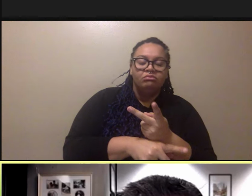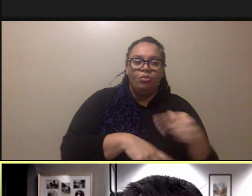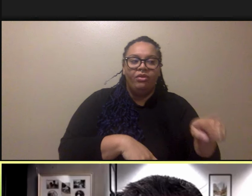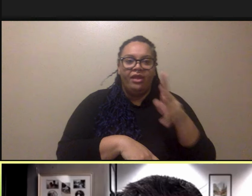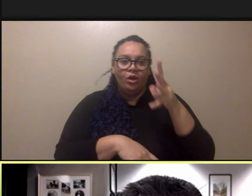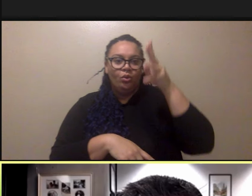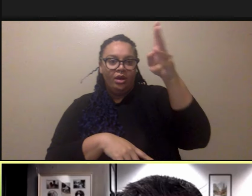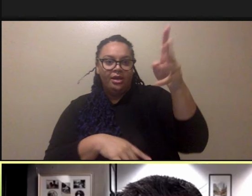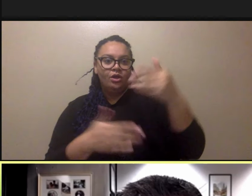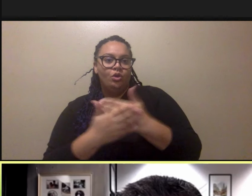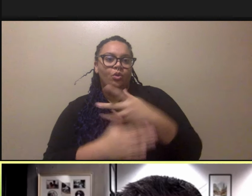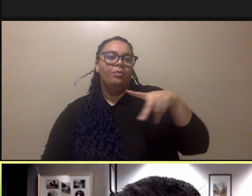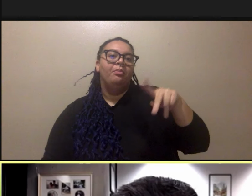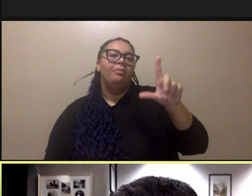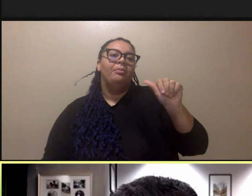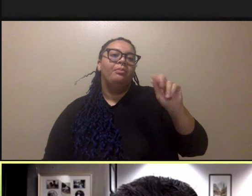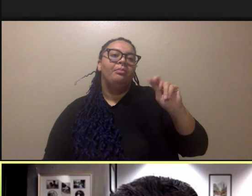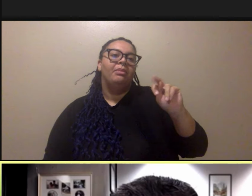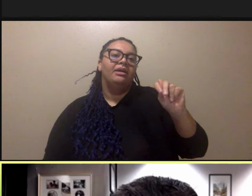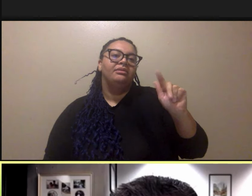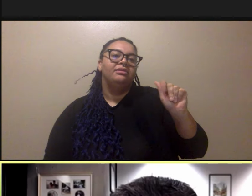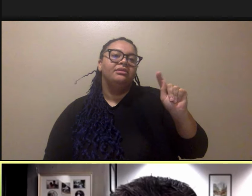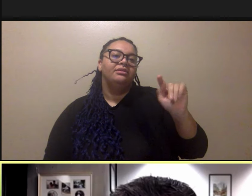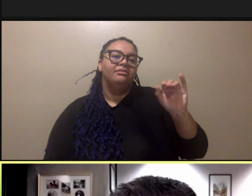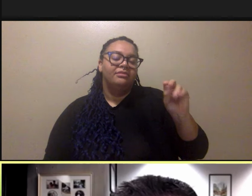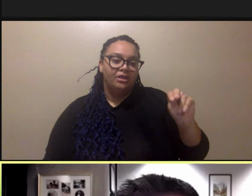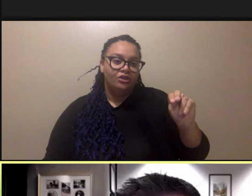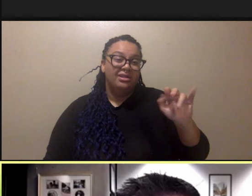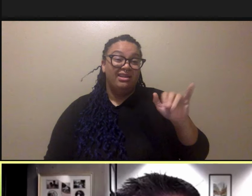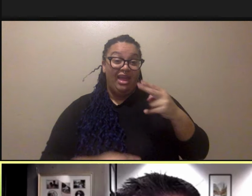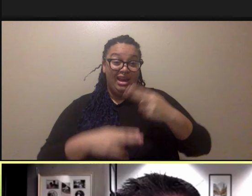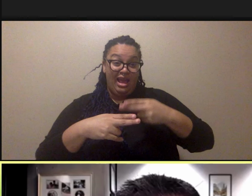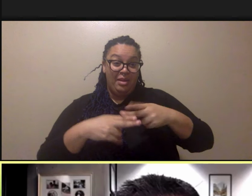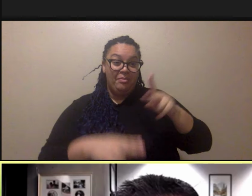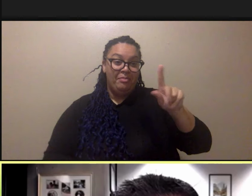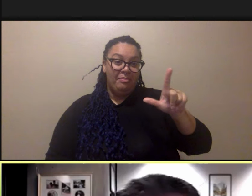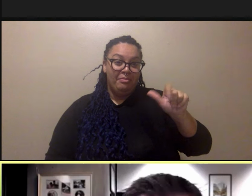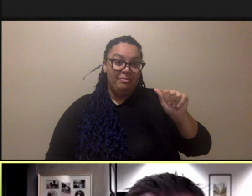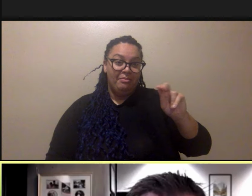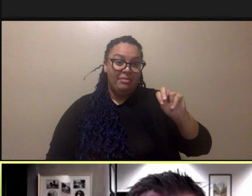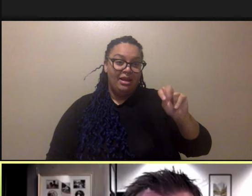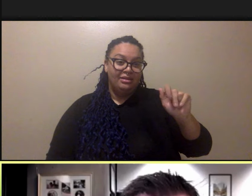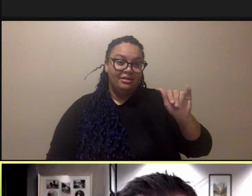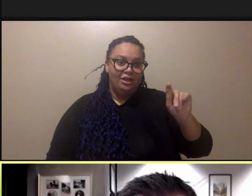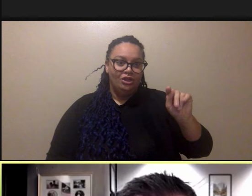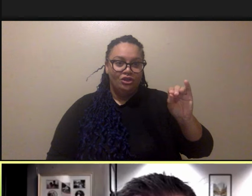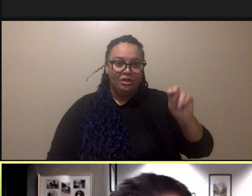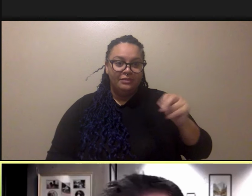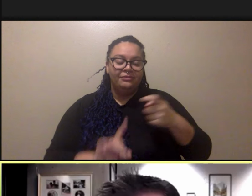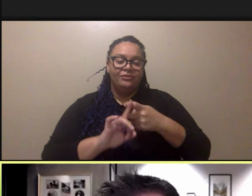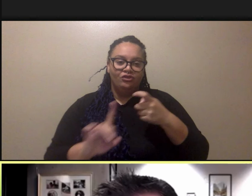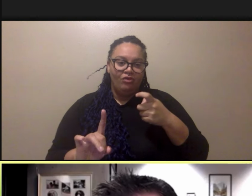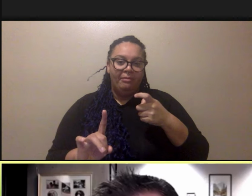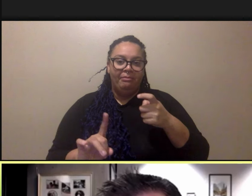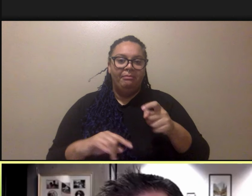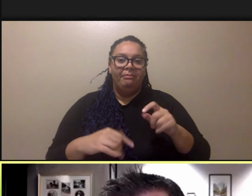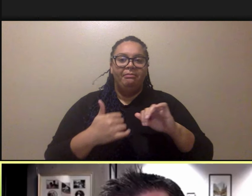this came from the name plantation comes from the English term that they used when they were colonizing Ireland.